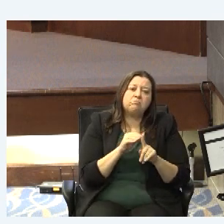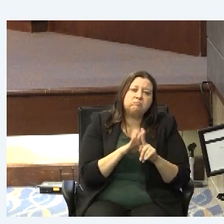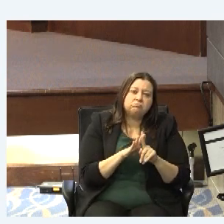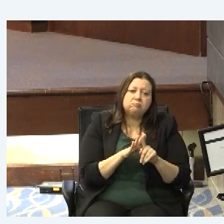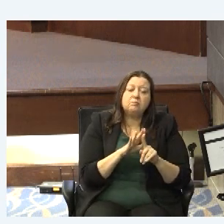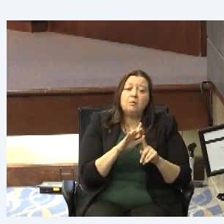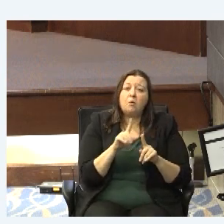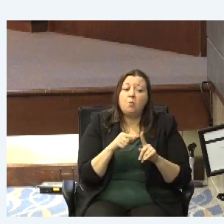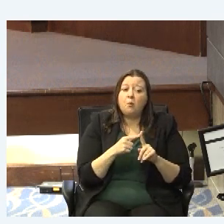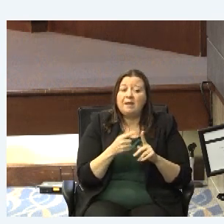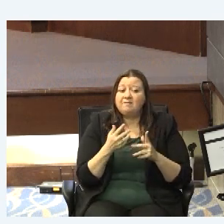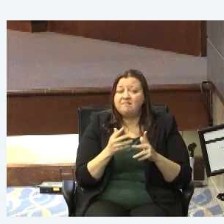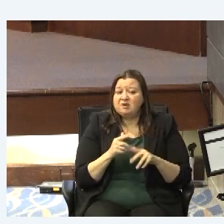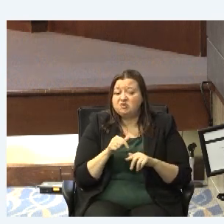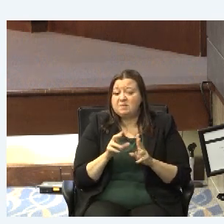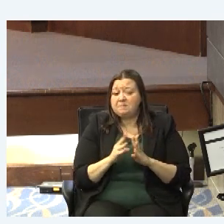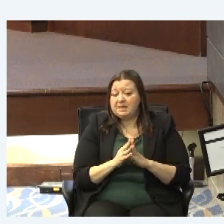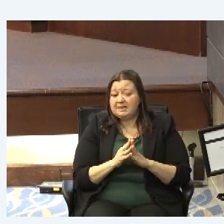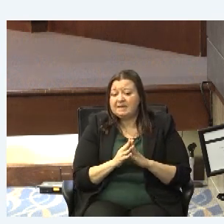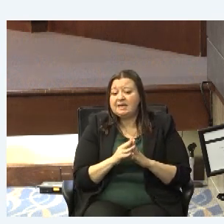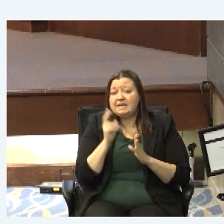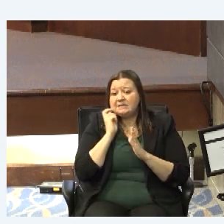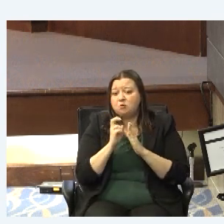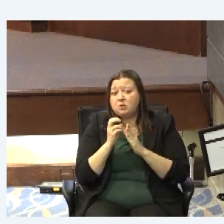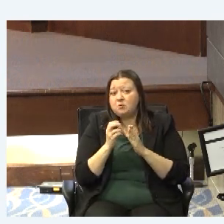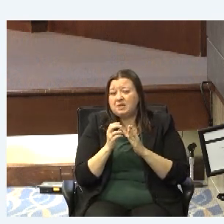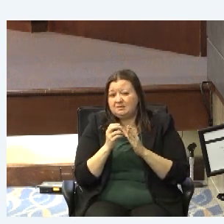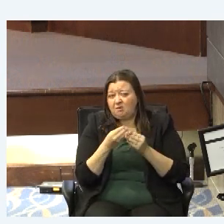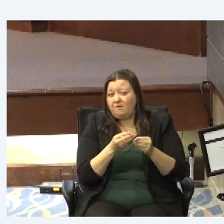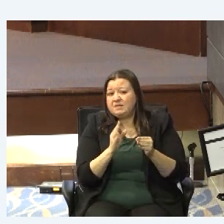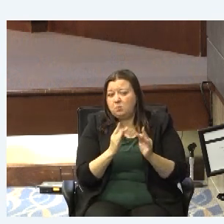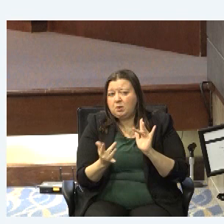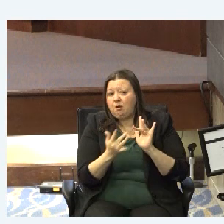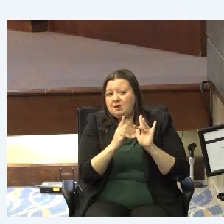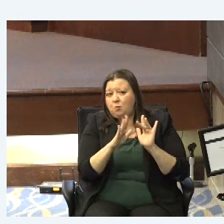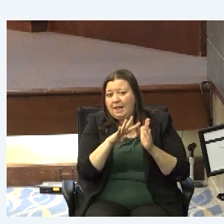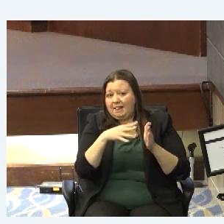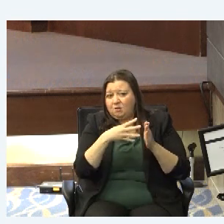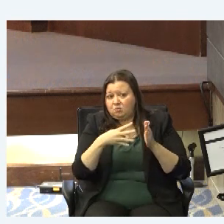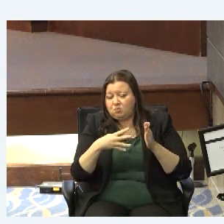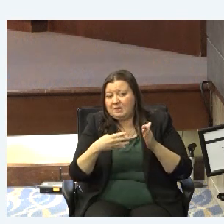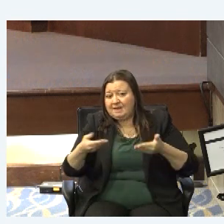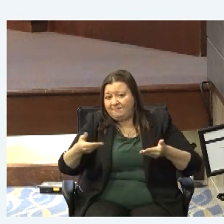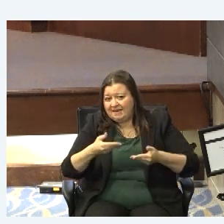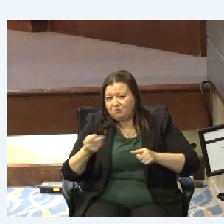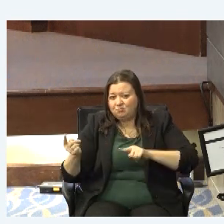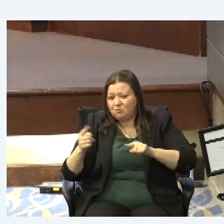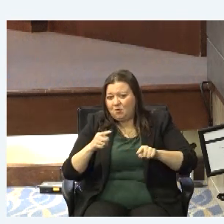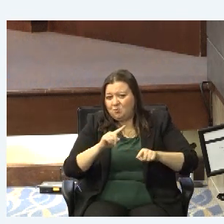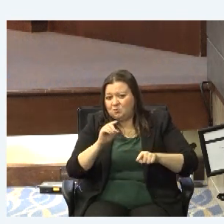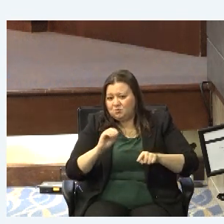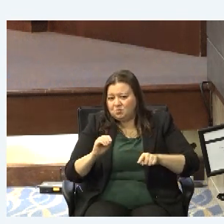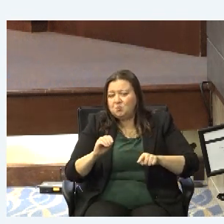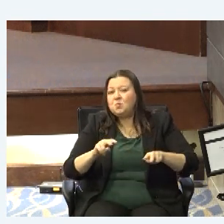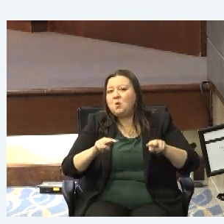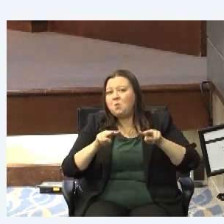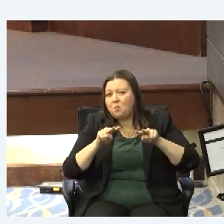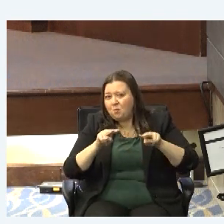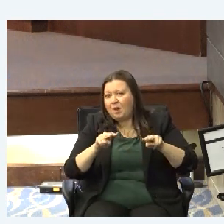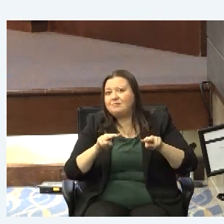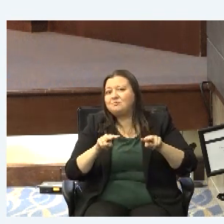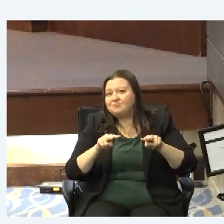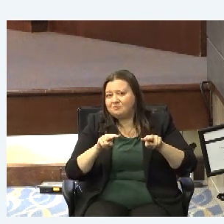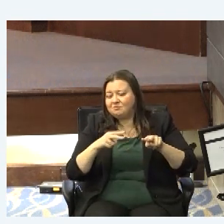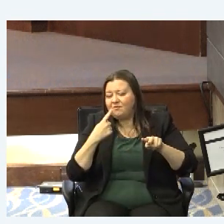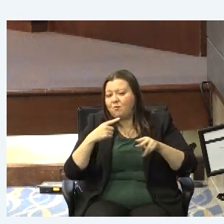be in touch with your calendar with an invitation for each of you to come to the zoo to walk through